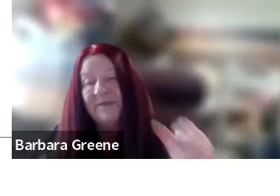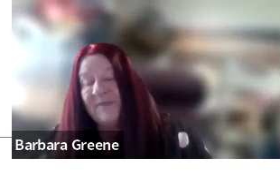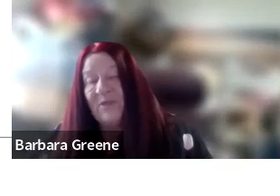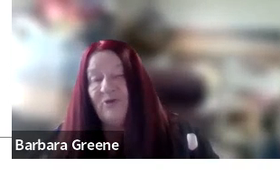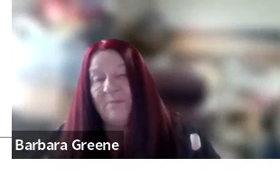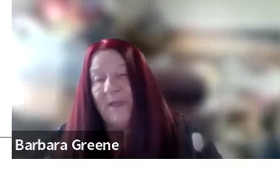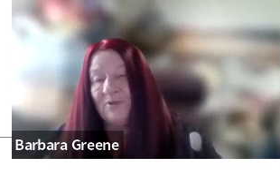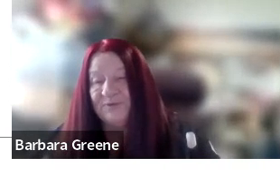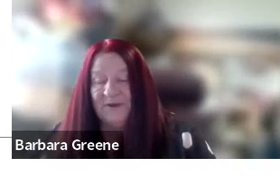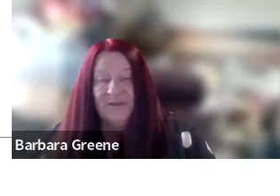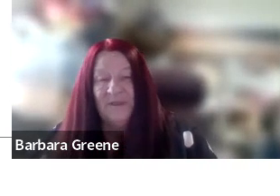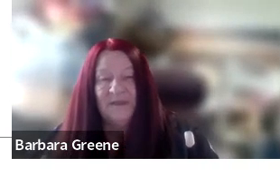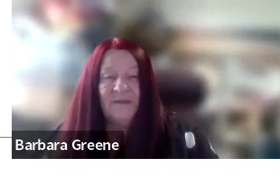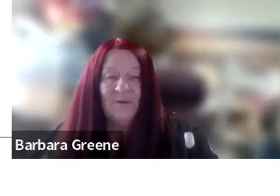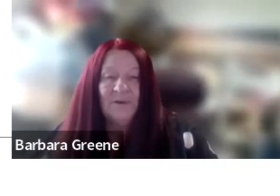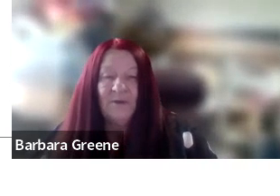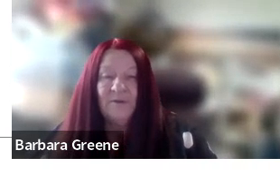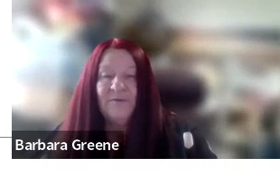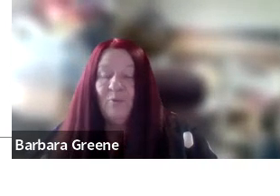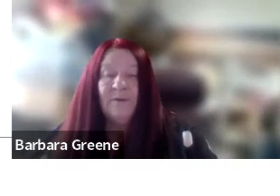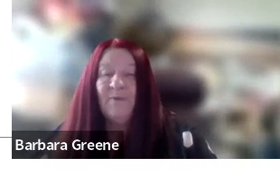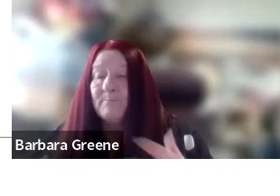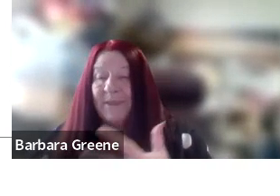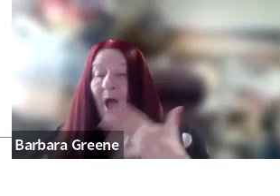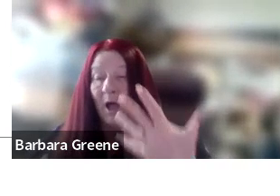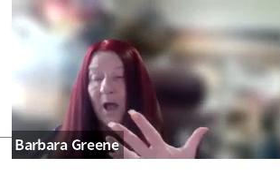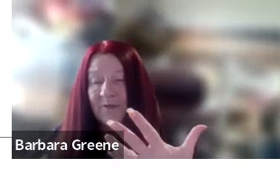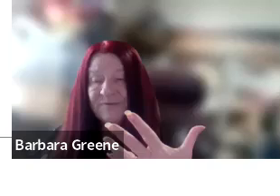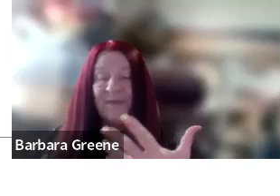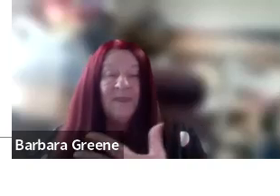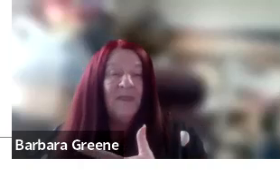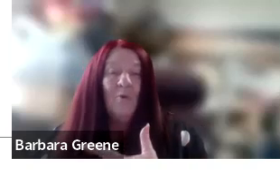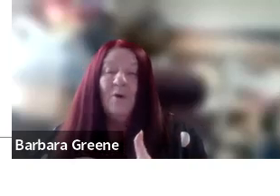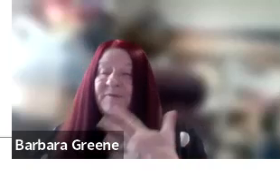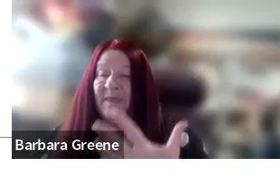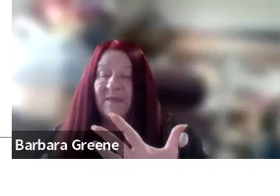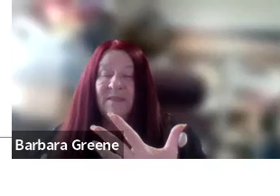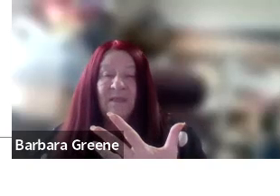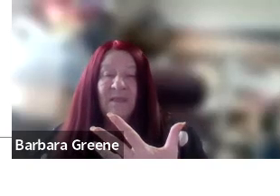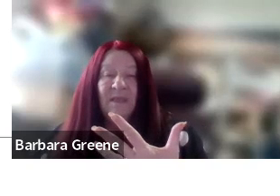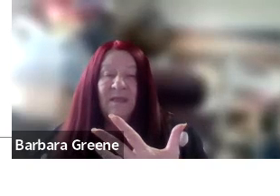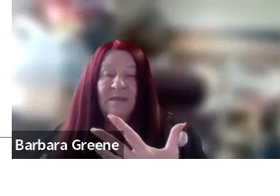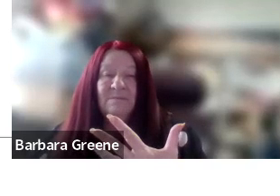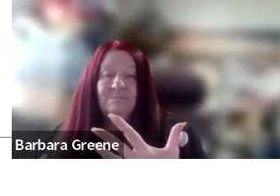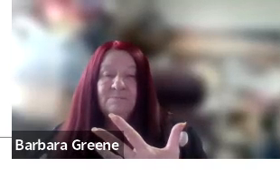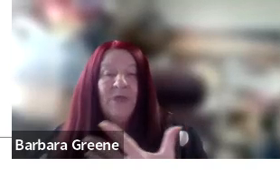Again, as I think Jon-Michael said it earlier, is one of our big ahas was that